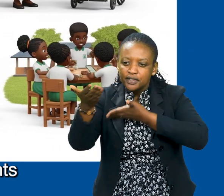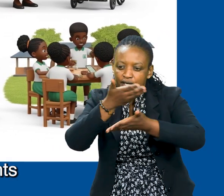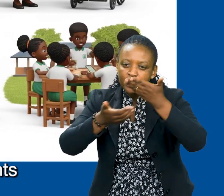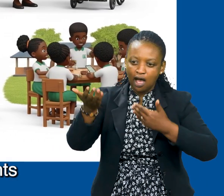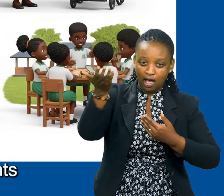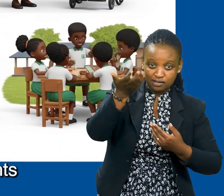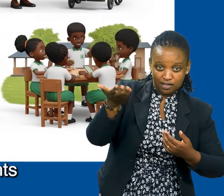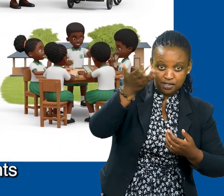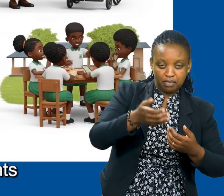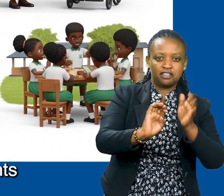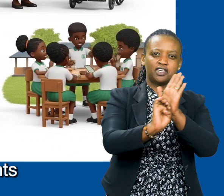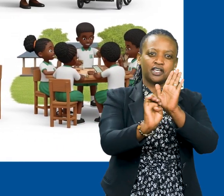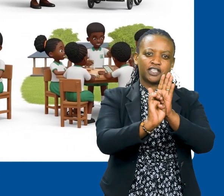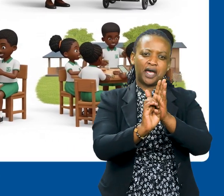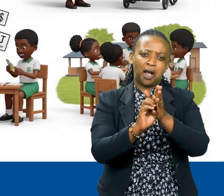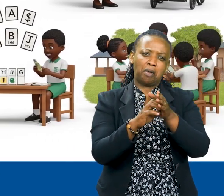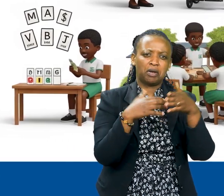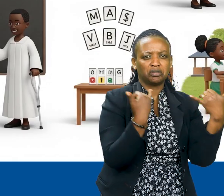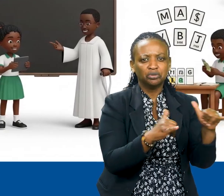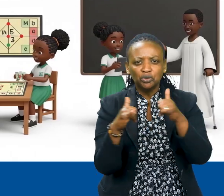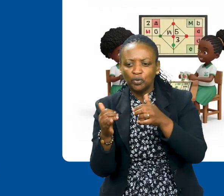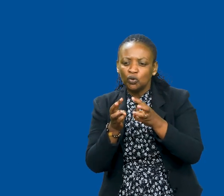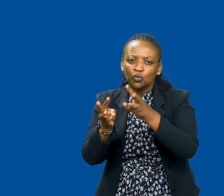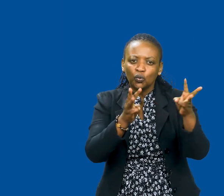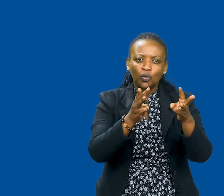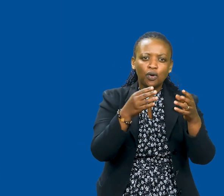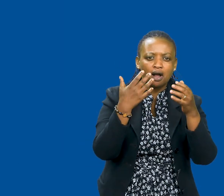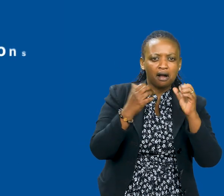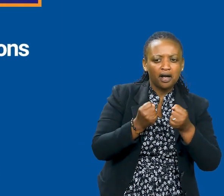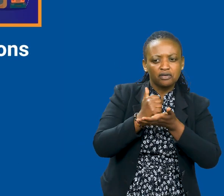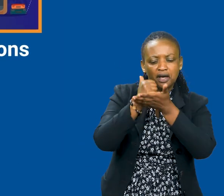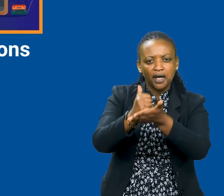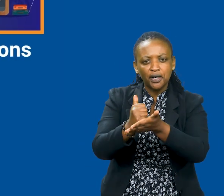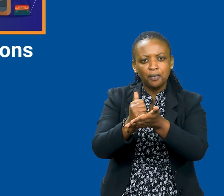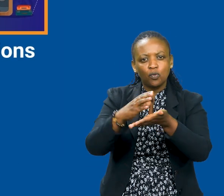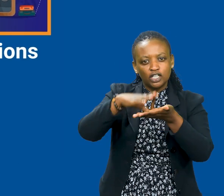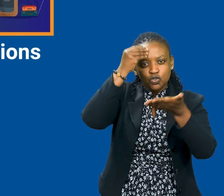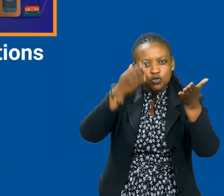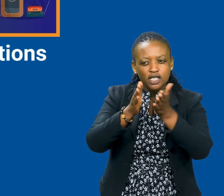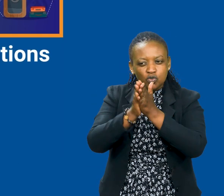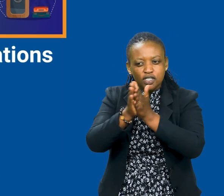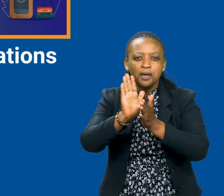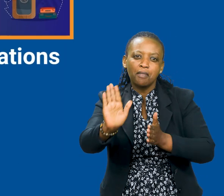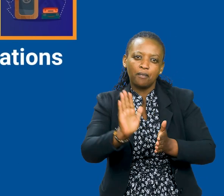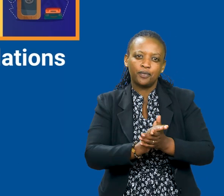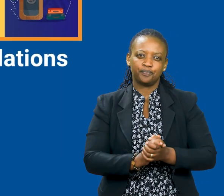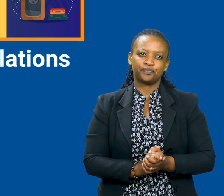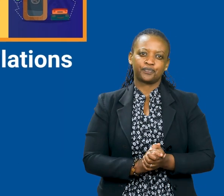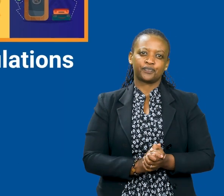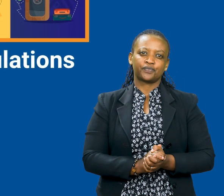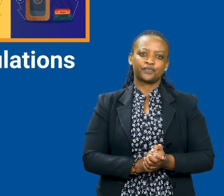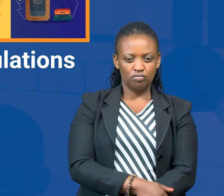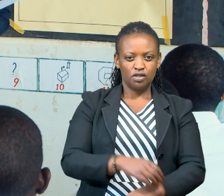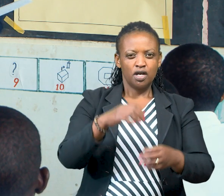and interactive assessments such as games or simulations to help maintain students'